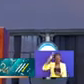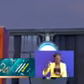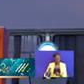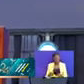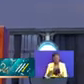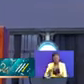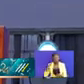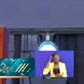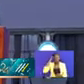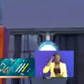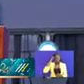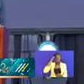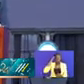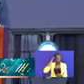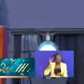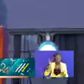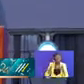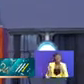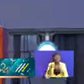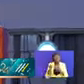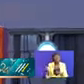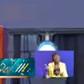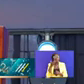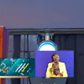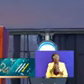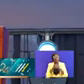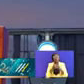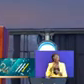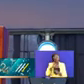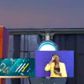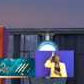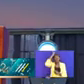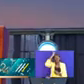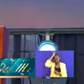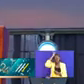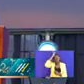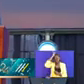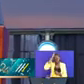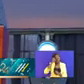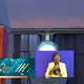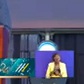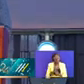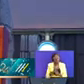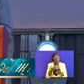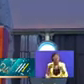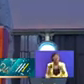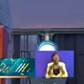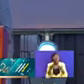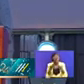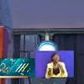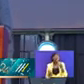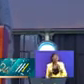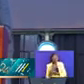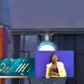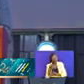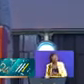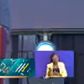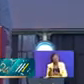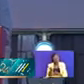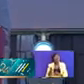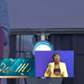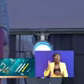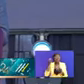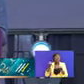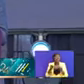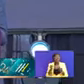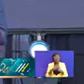and I realized if you come from the village like me born in narok where you grew hearing you need